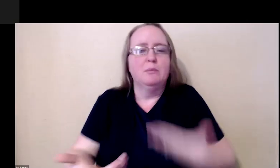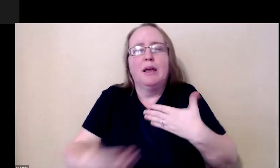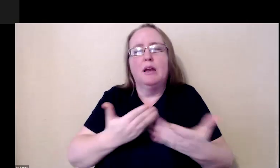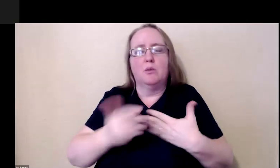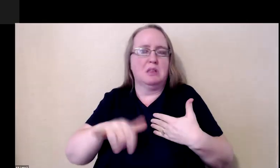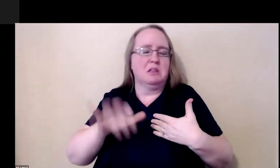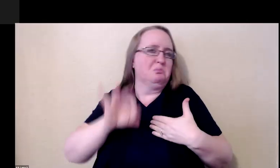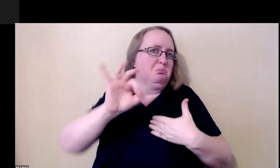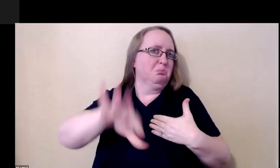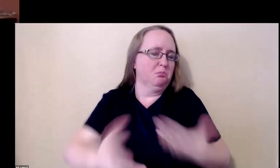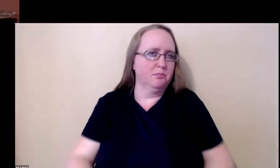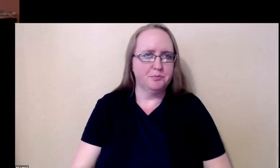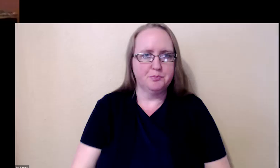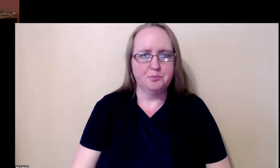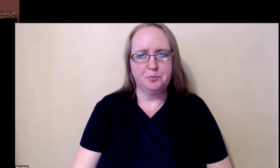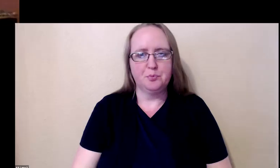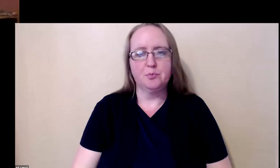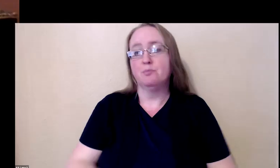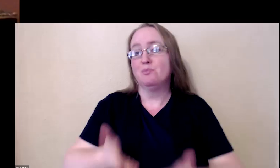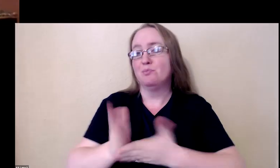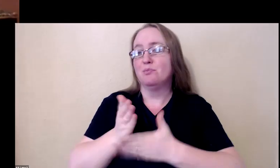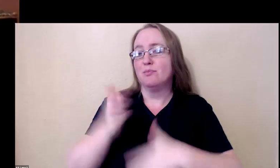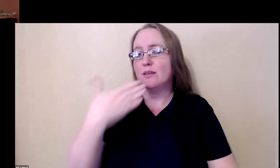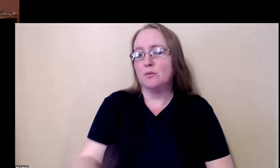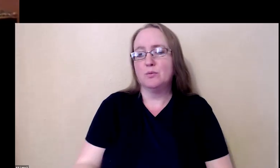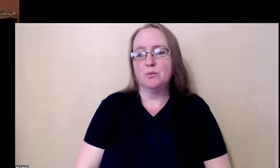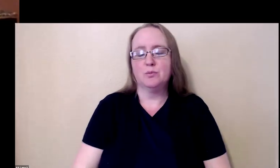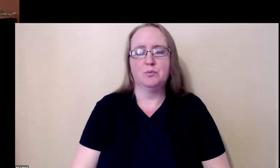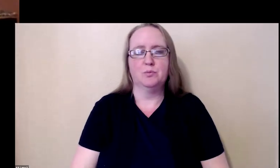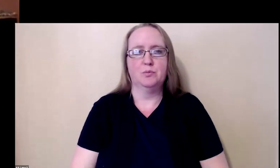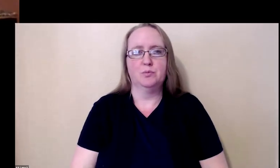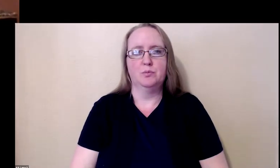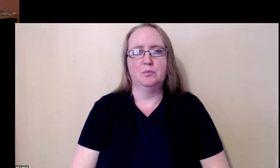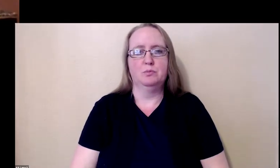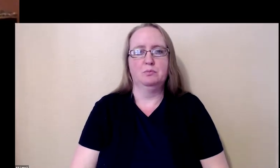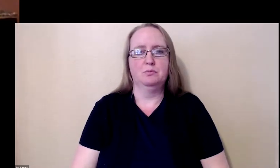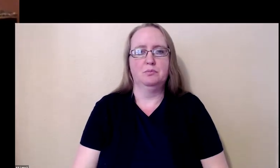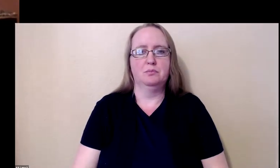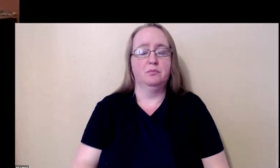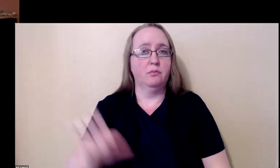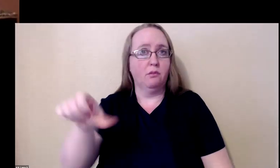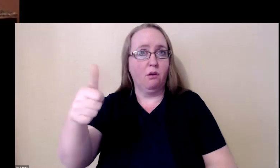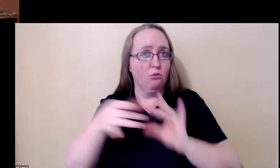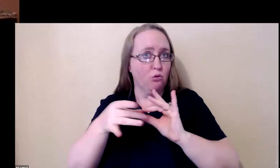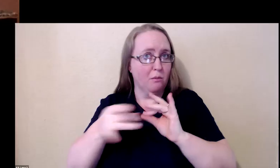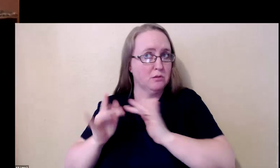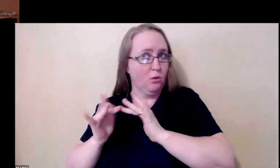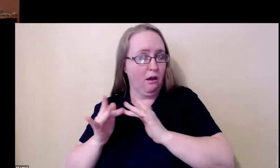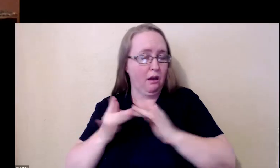I wanted to add. All right, thank you. Any other comments online or in the room?